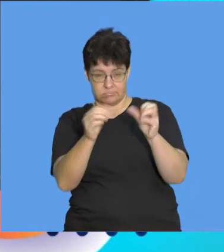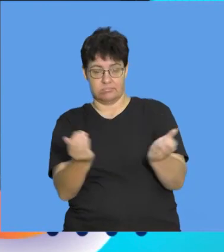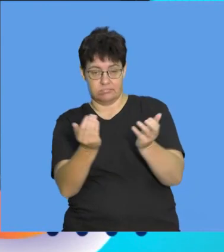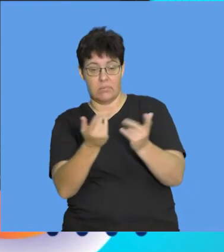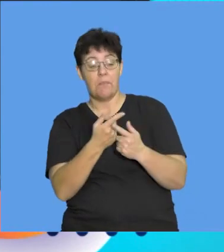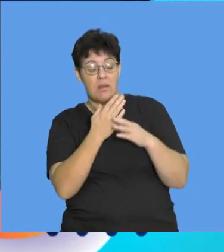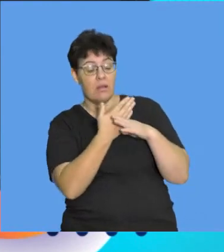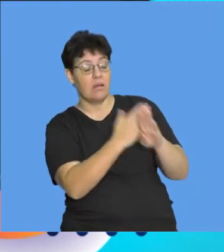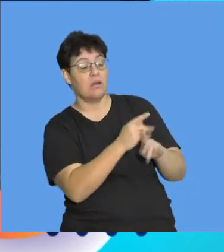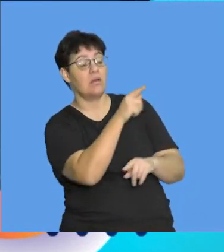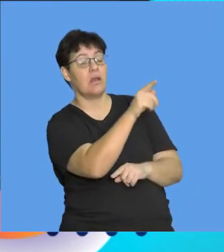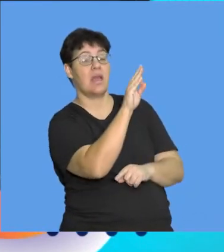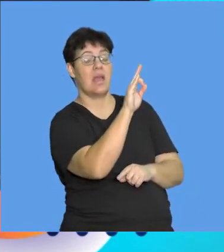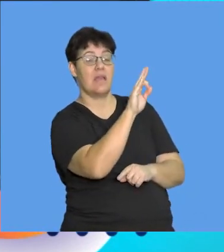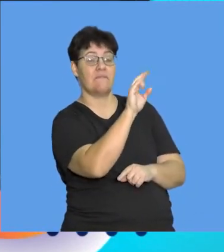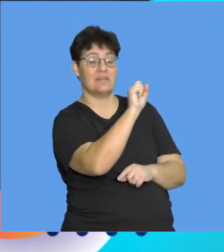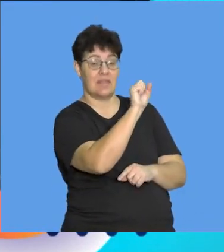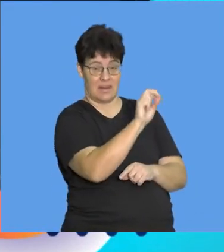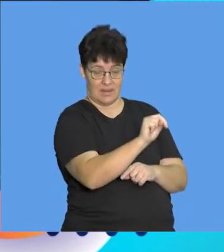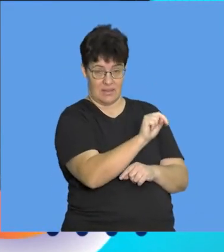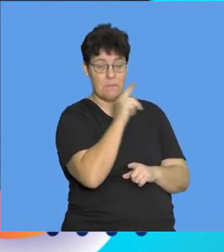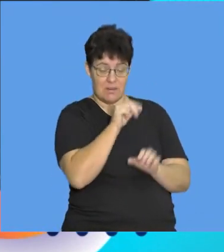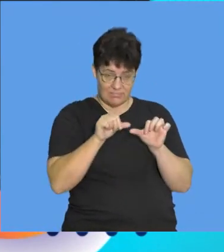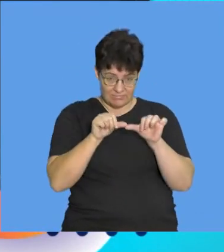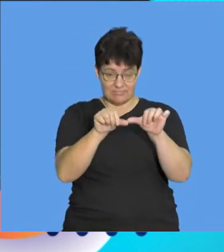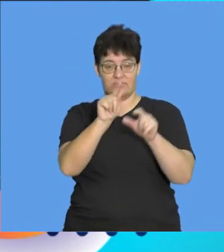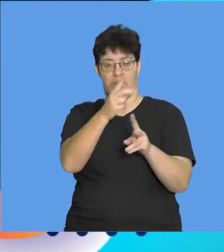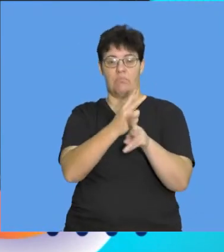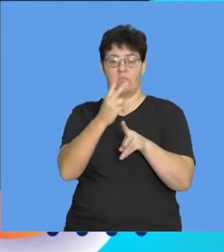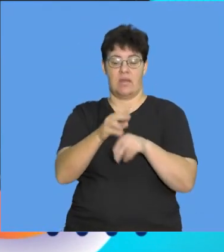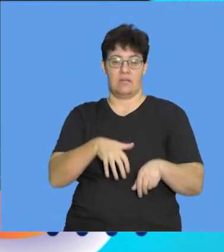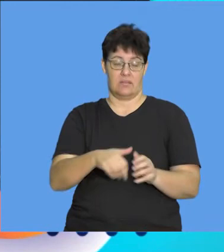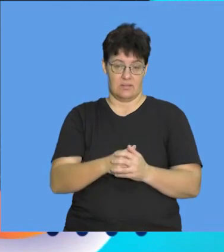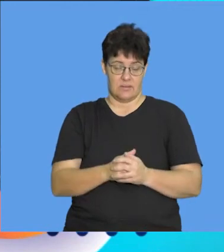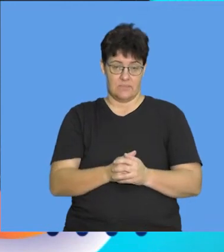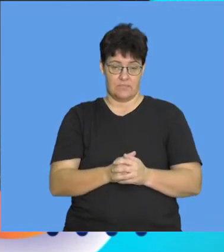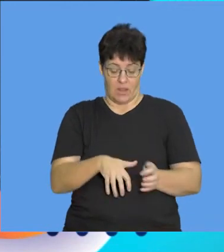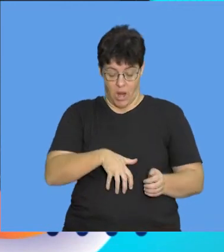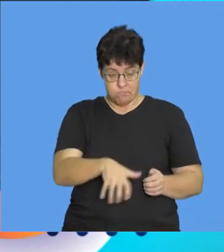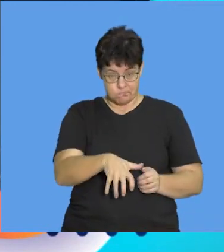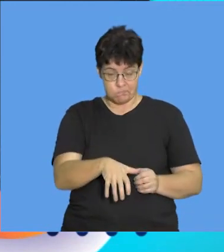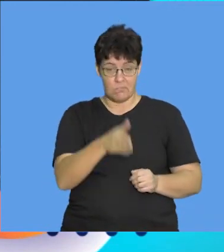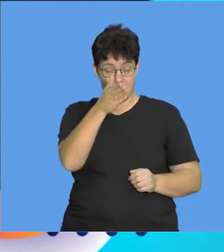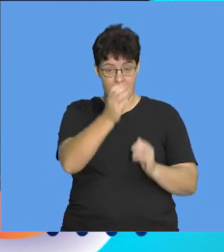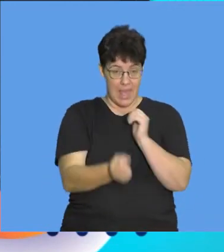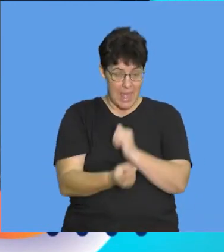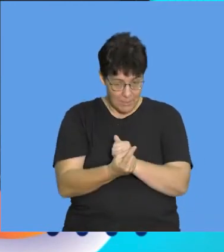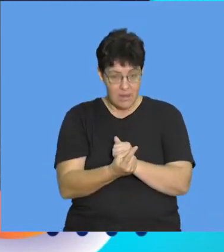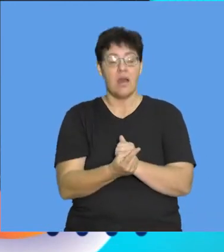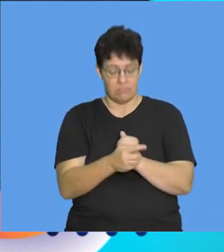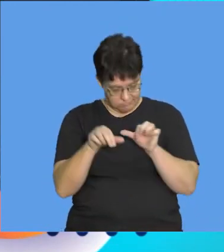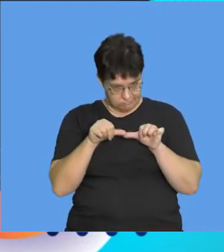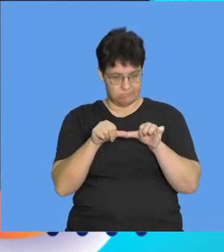this is what maintains the thickness of the endometrium. Should a female fall pregnant, the corpus luteum continues to